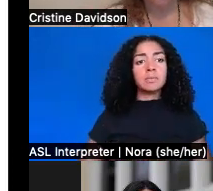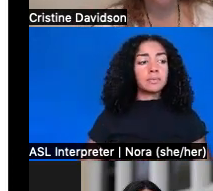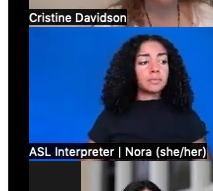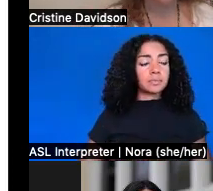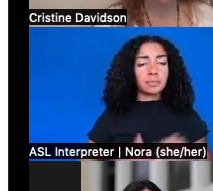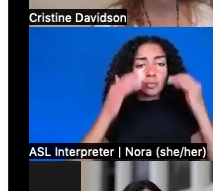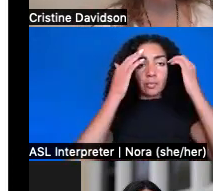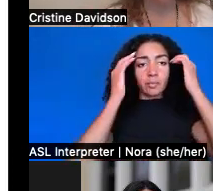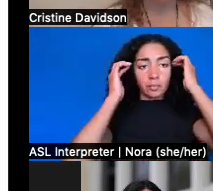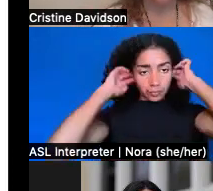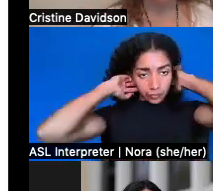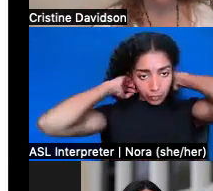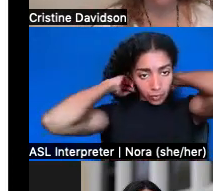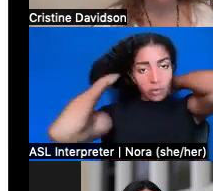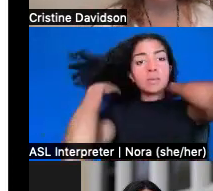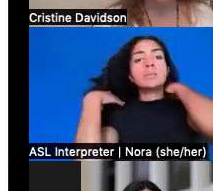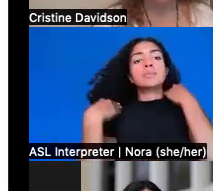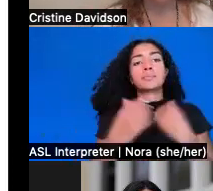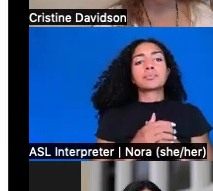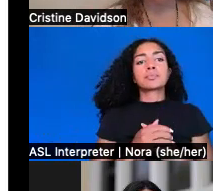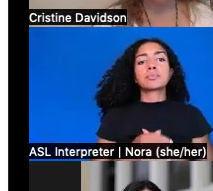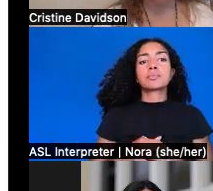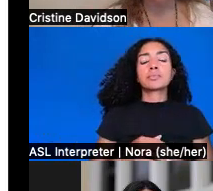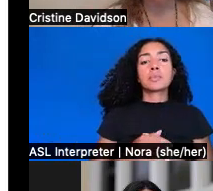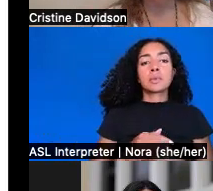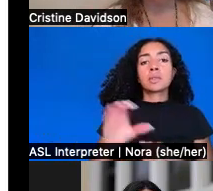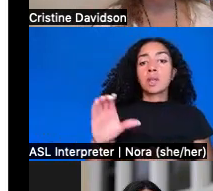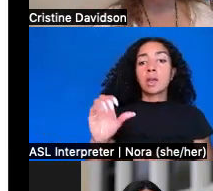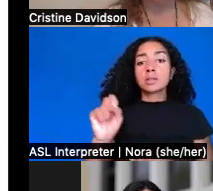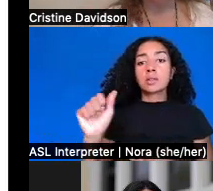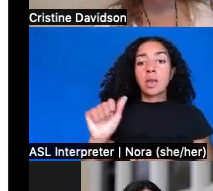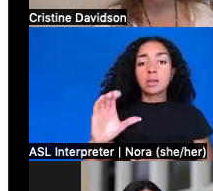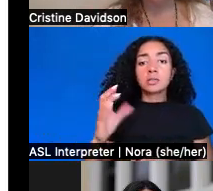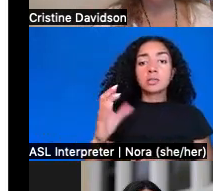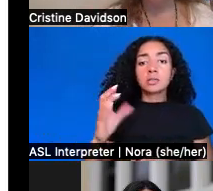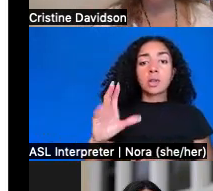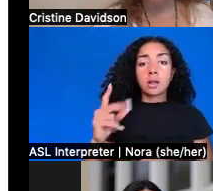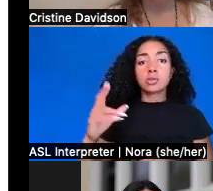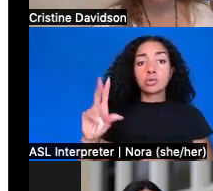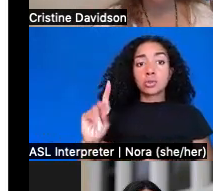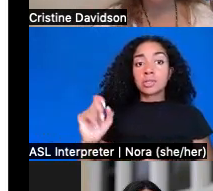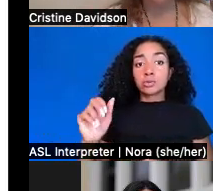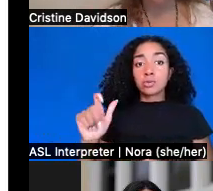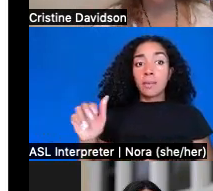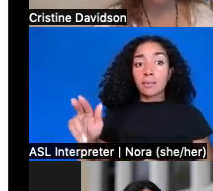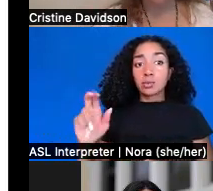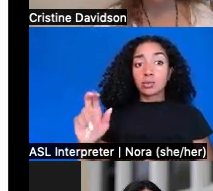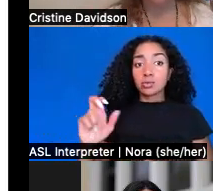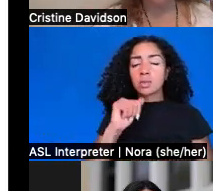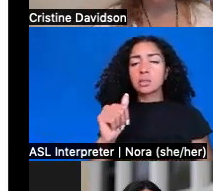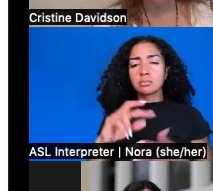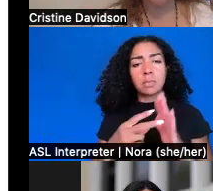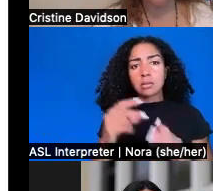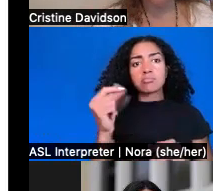So childhood sexual abuse does not predict future sexual aggression. Right? There's no compelling evidence that they're likely